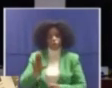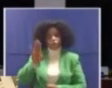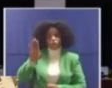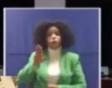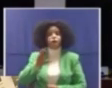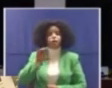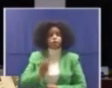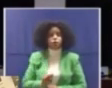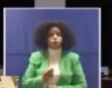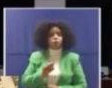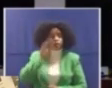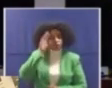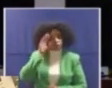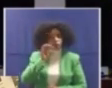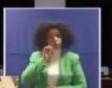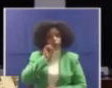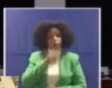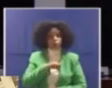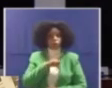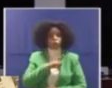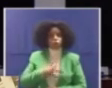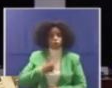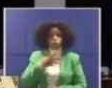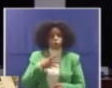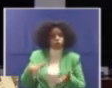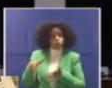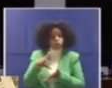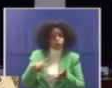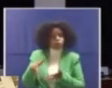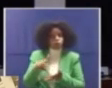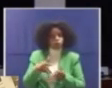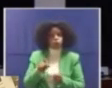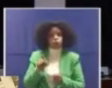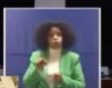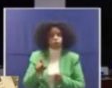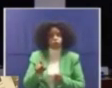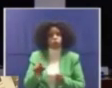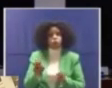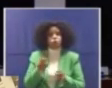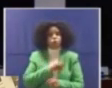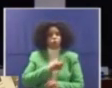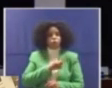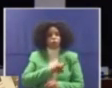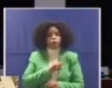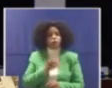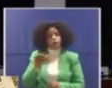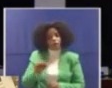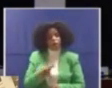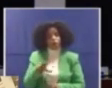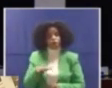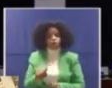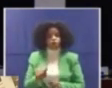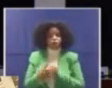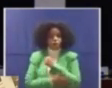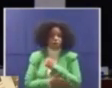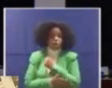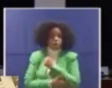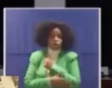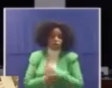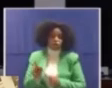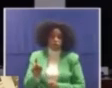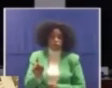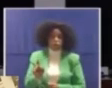to discuss the situation in that sister African country. In the coming weeks and months, I will be engaging